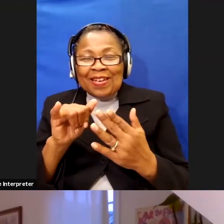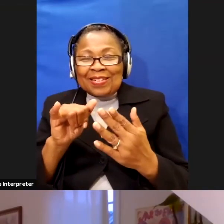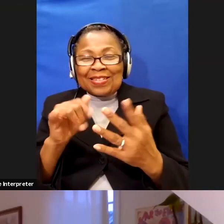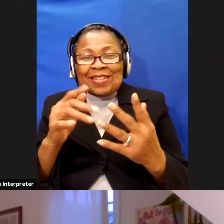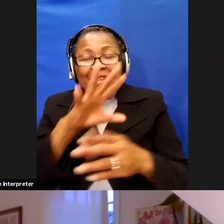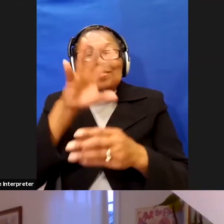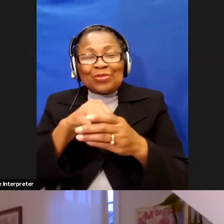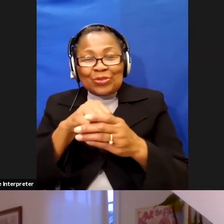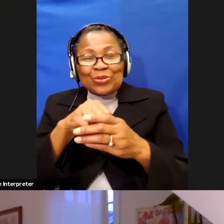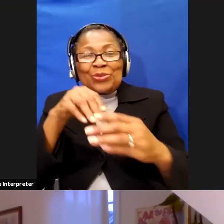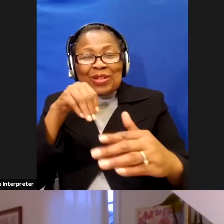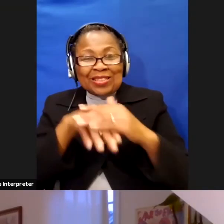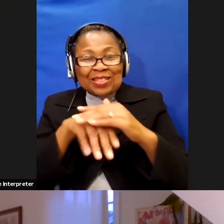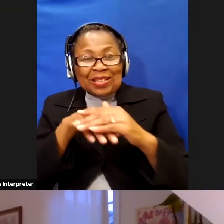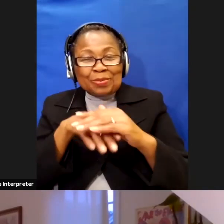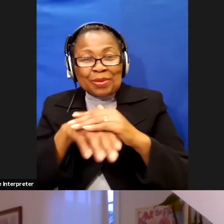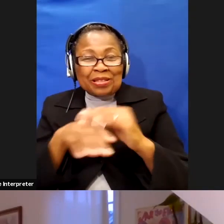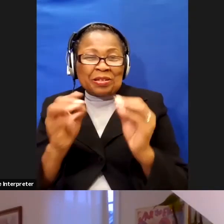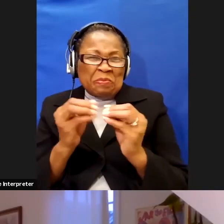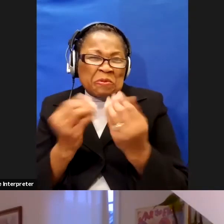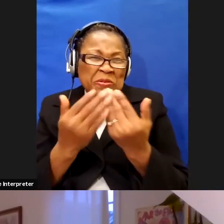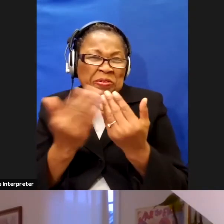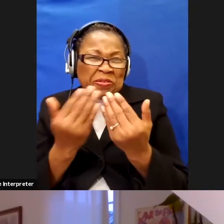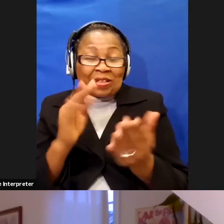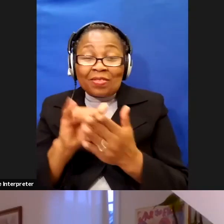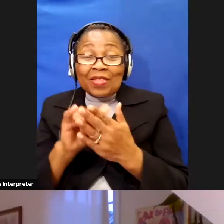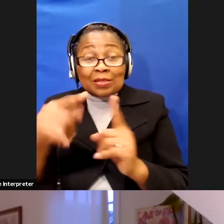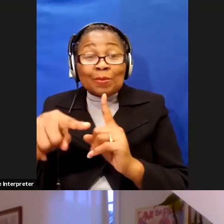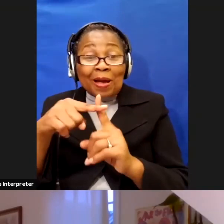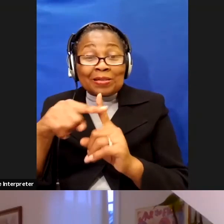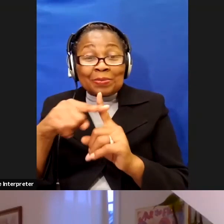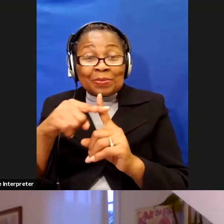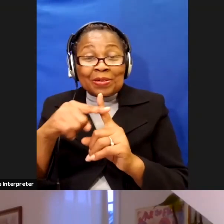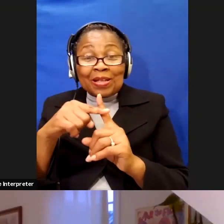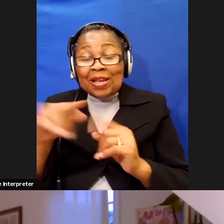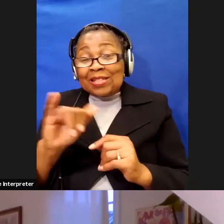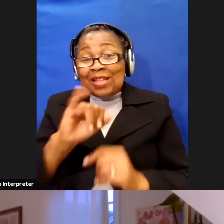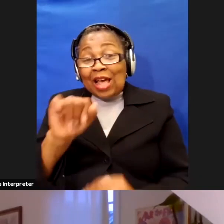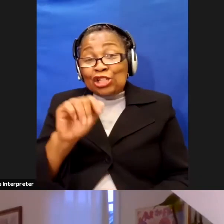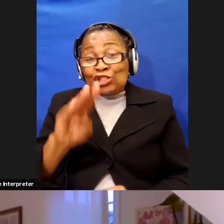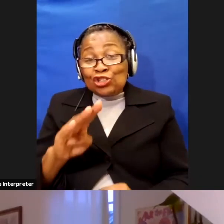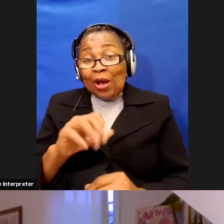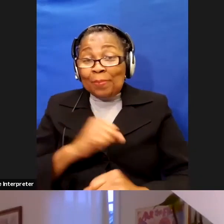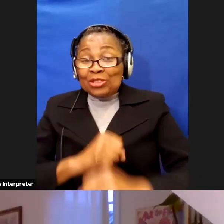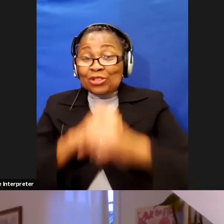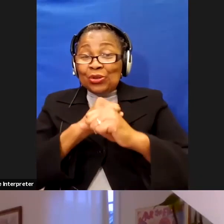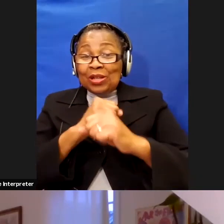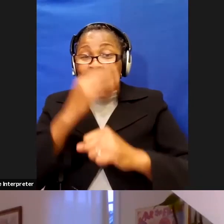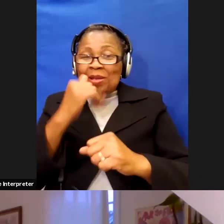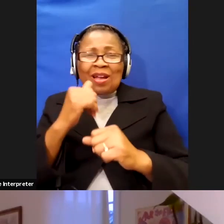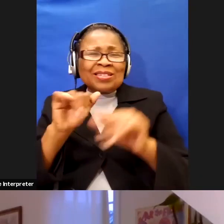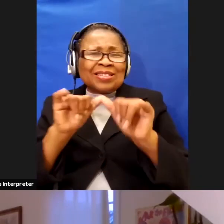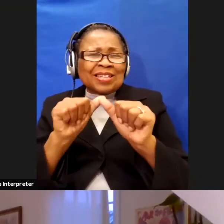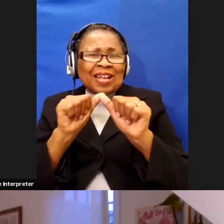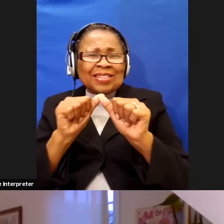accessibility more seamlessly. So that's a positive thing. You know, for me, it's like job security because it's constantly changing. And